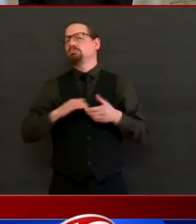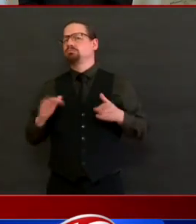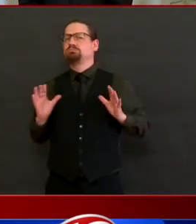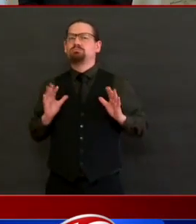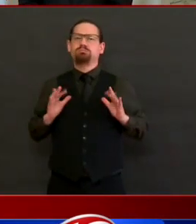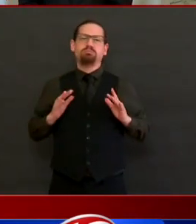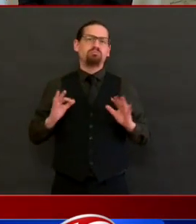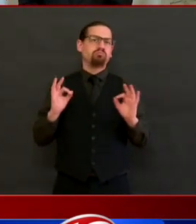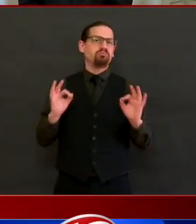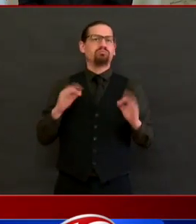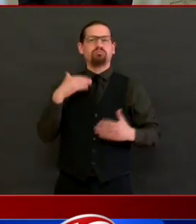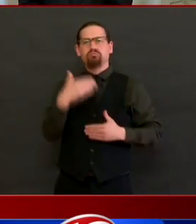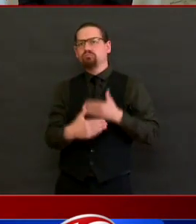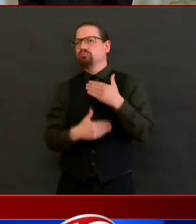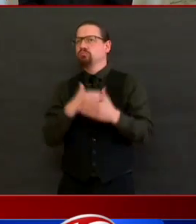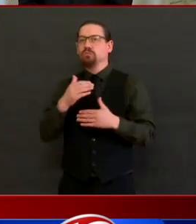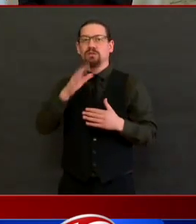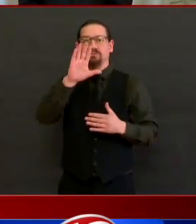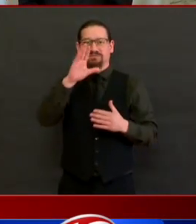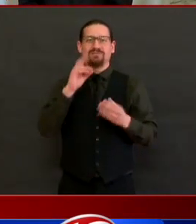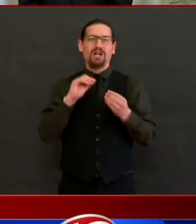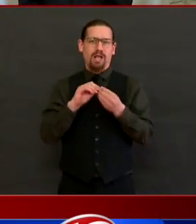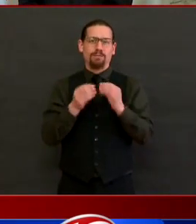So I'm pleased to announce that